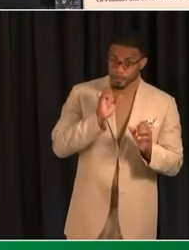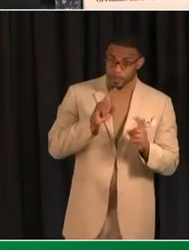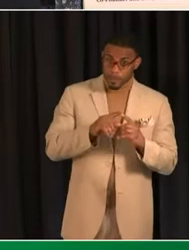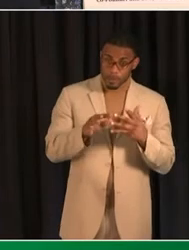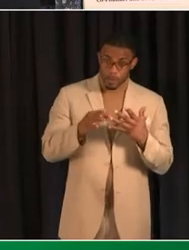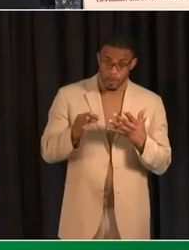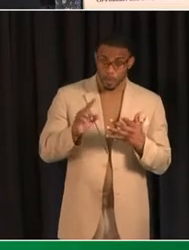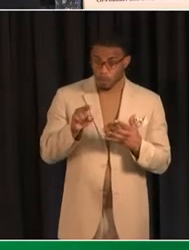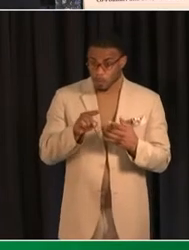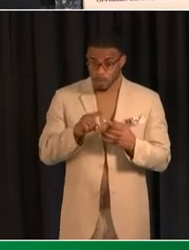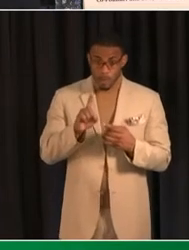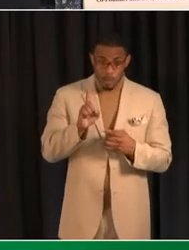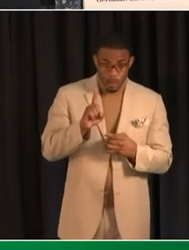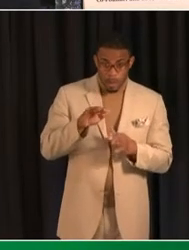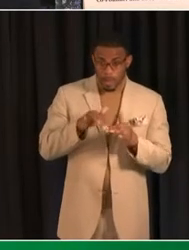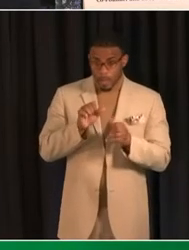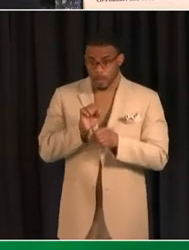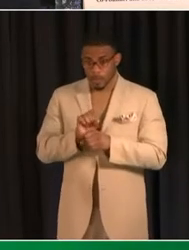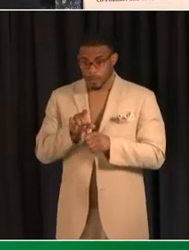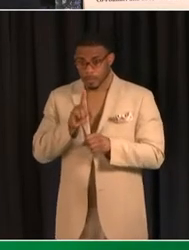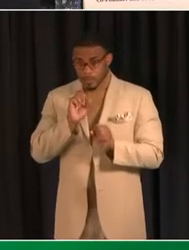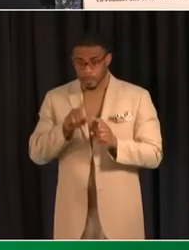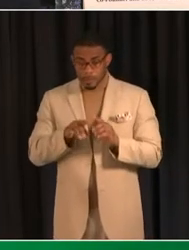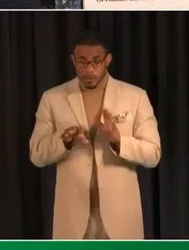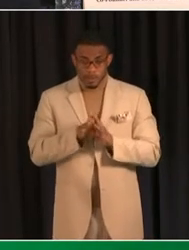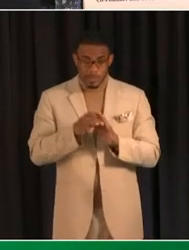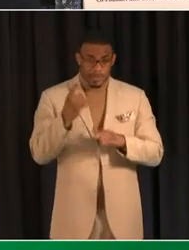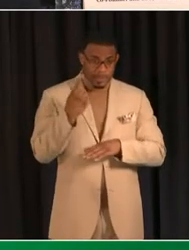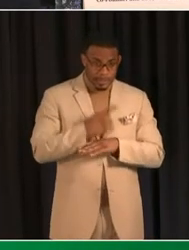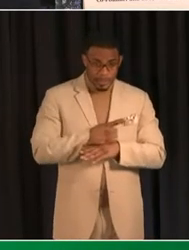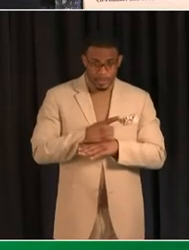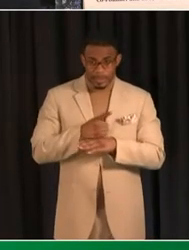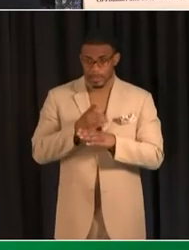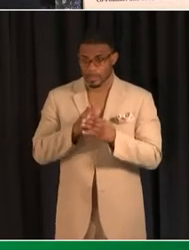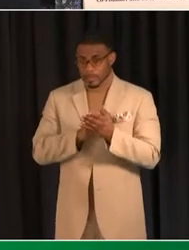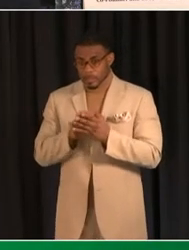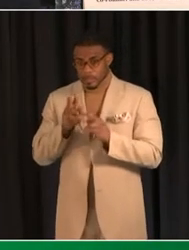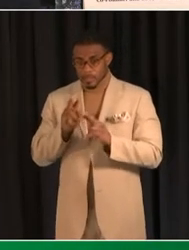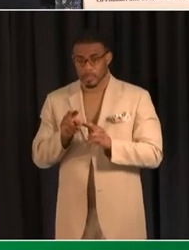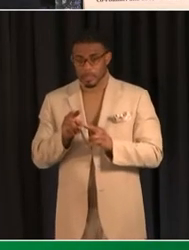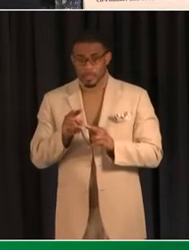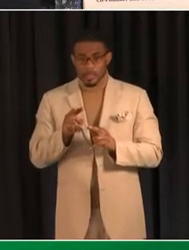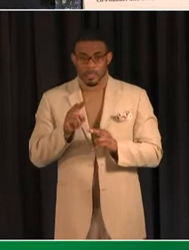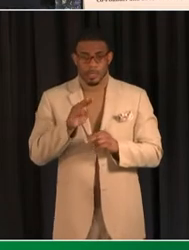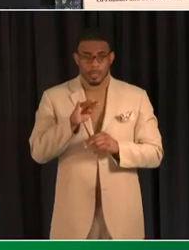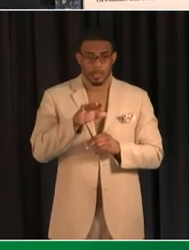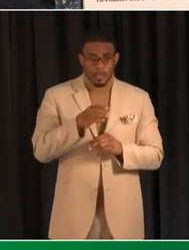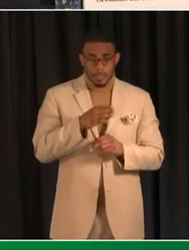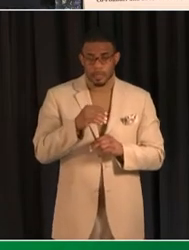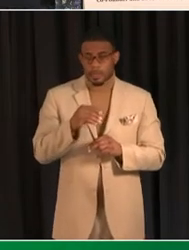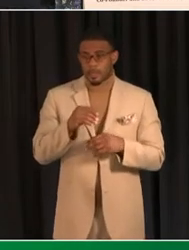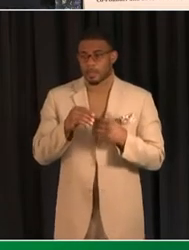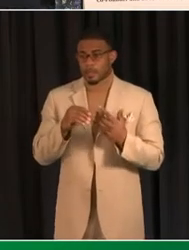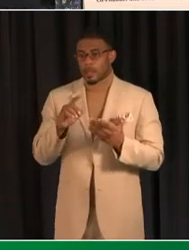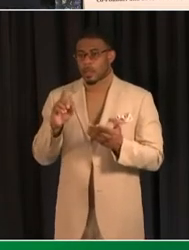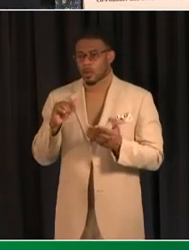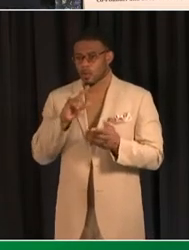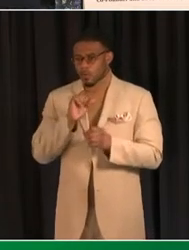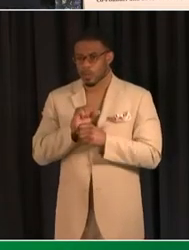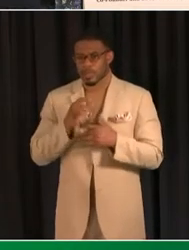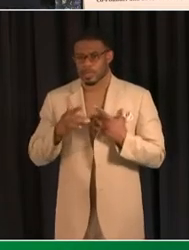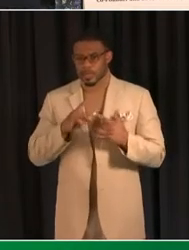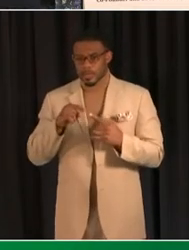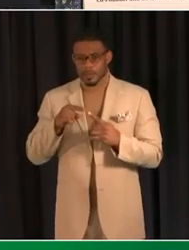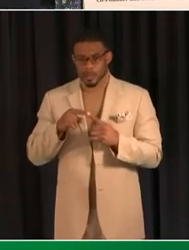Professionals want to be able to choose when and where and how they work. They should be able to choose the day, the aesthetic, the vibe, and